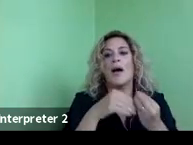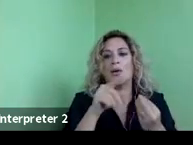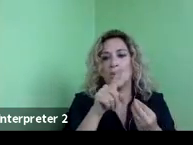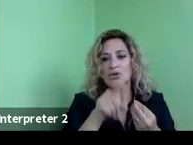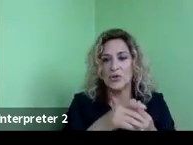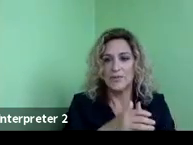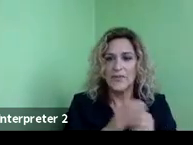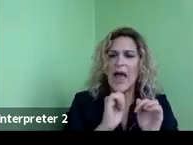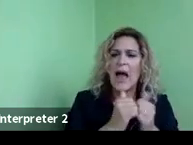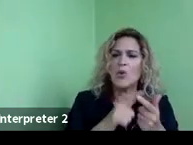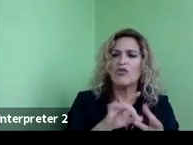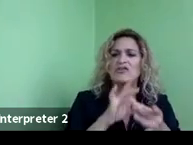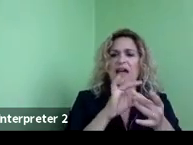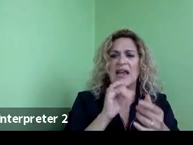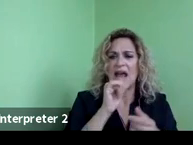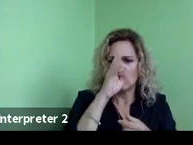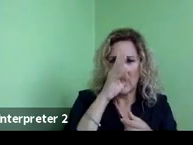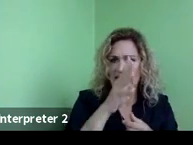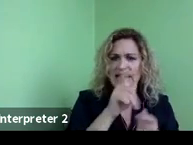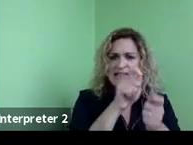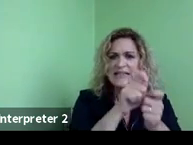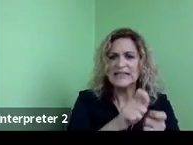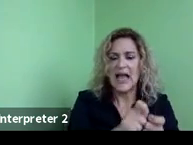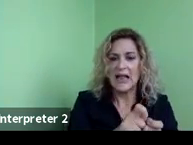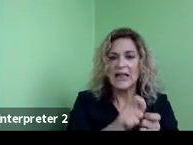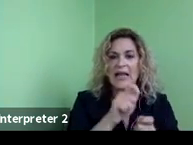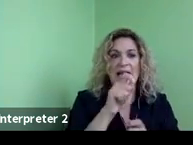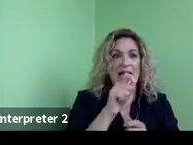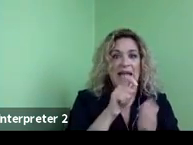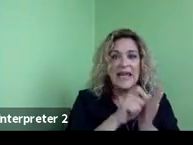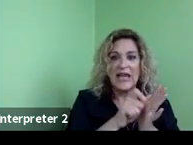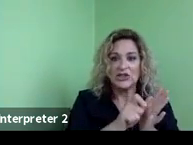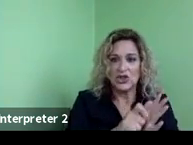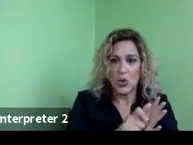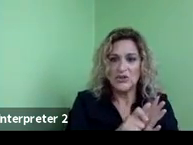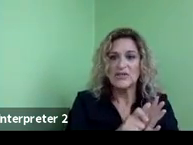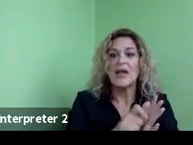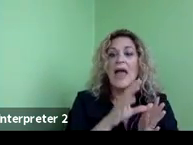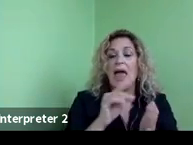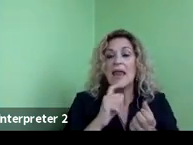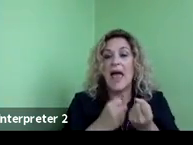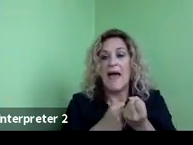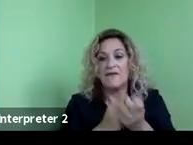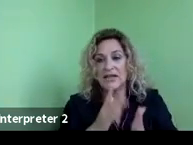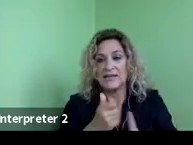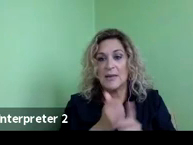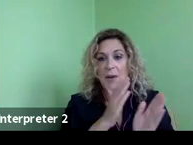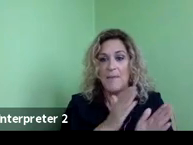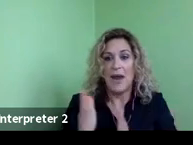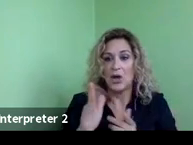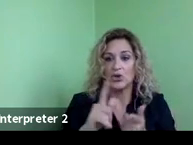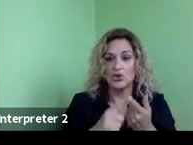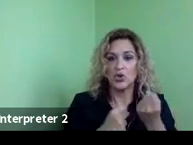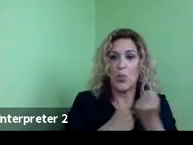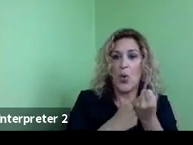and advocates preparing support letters that are fact heavy for legal cases? Lorian, do you